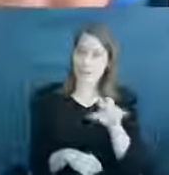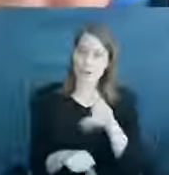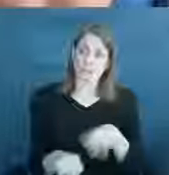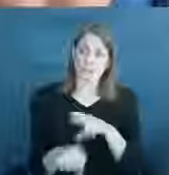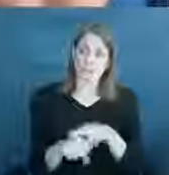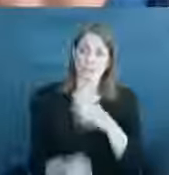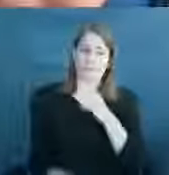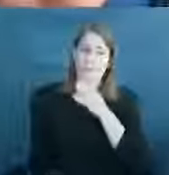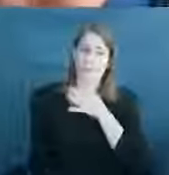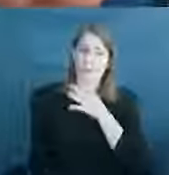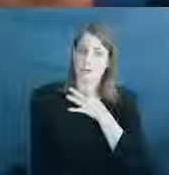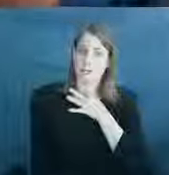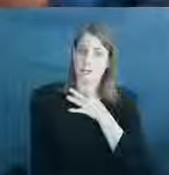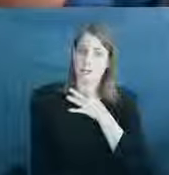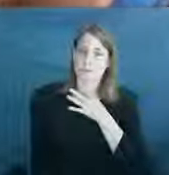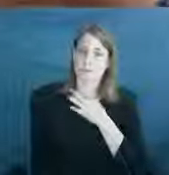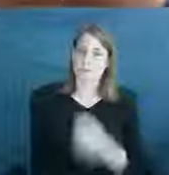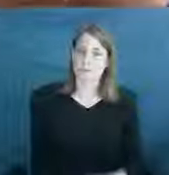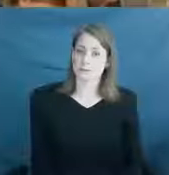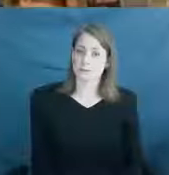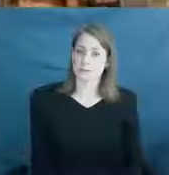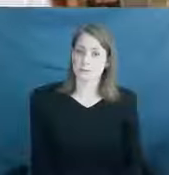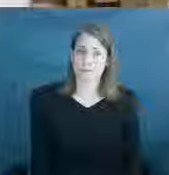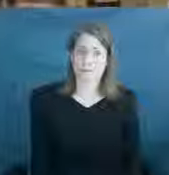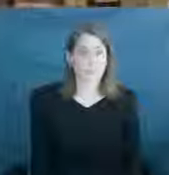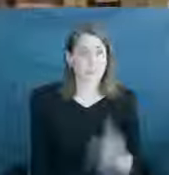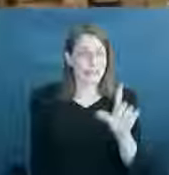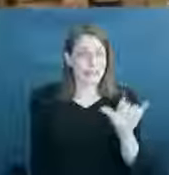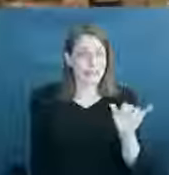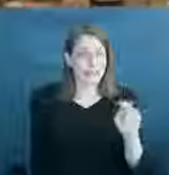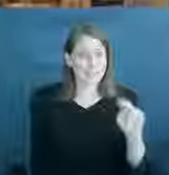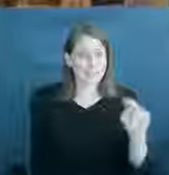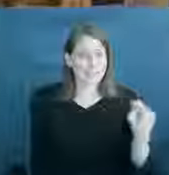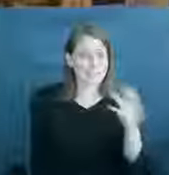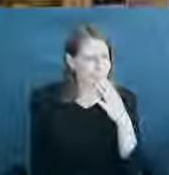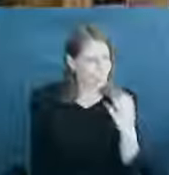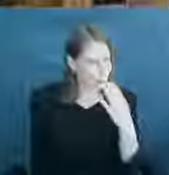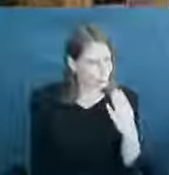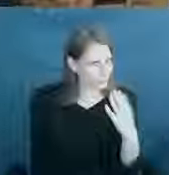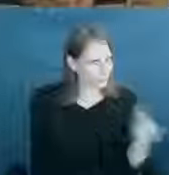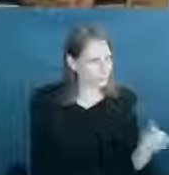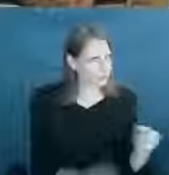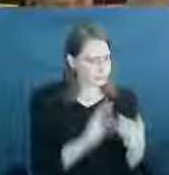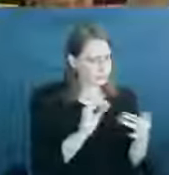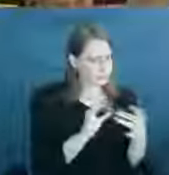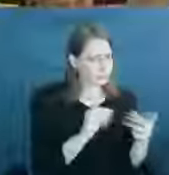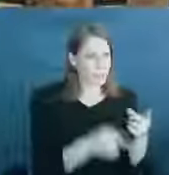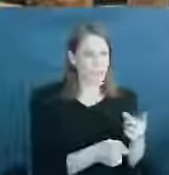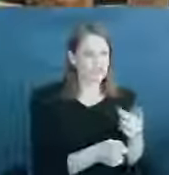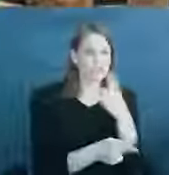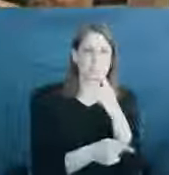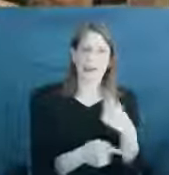What we get. It's paradise. The thing about them is they're just so naturally curious.